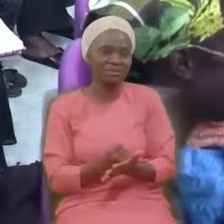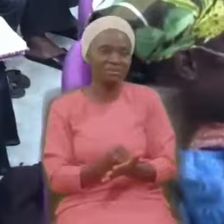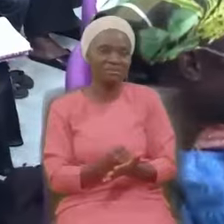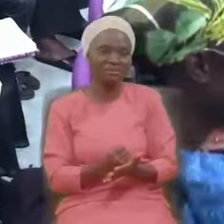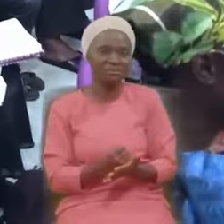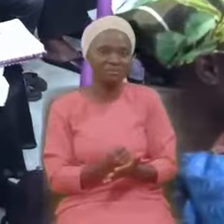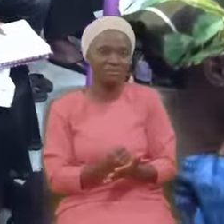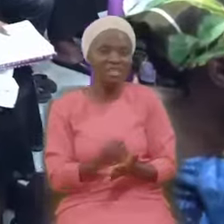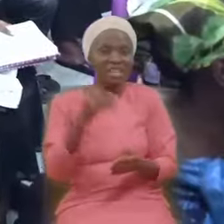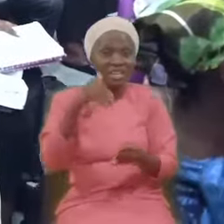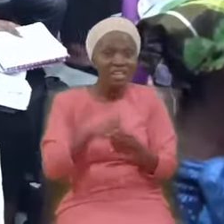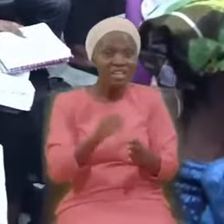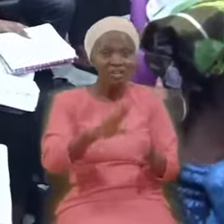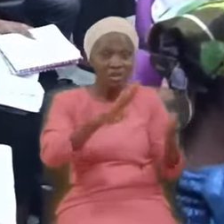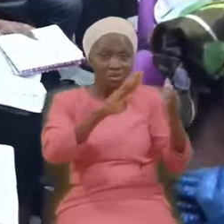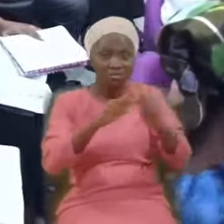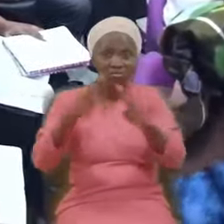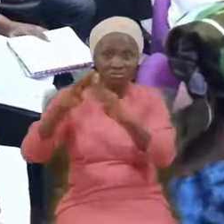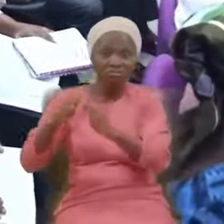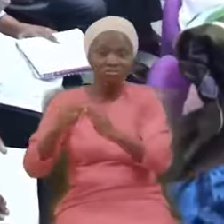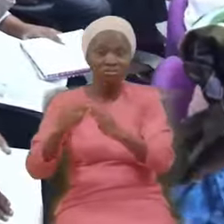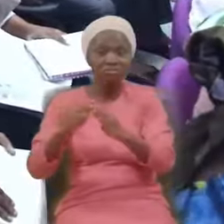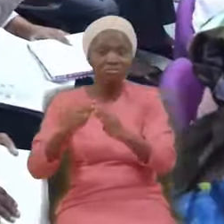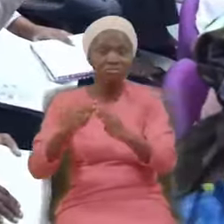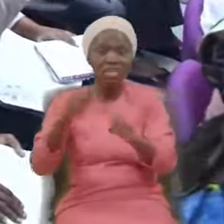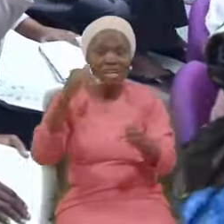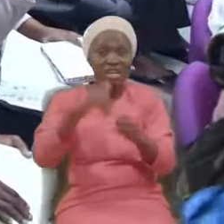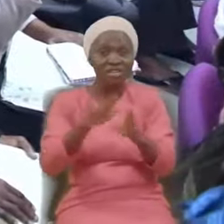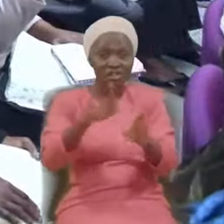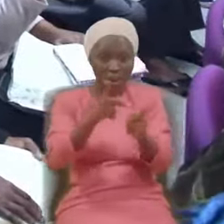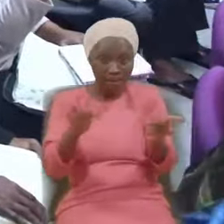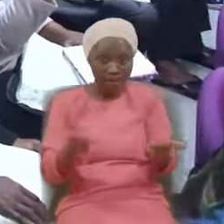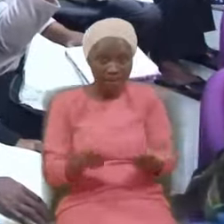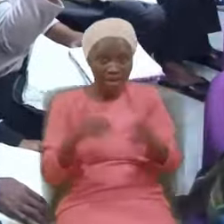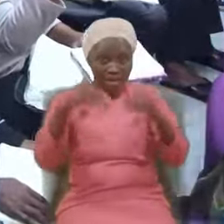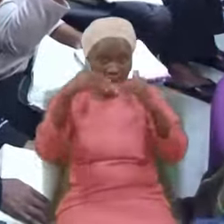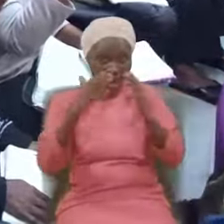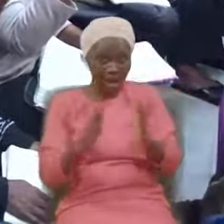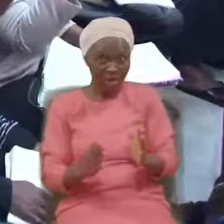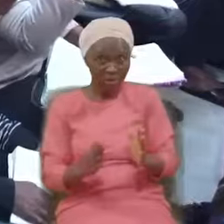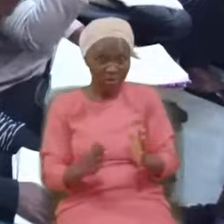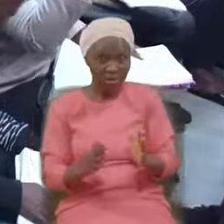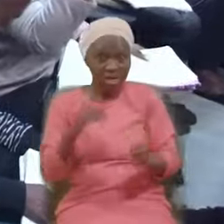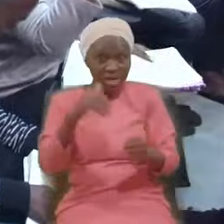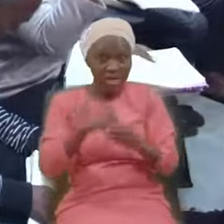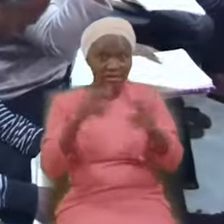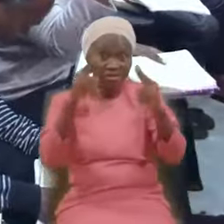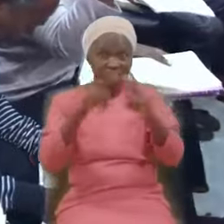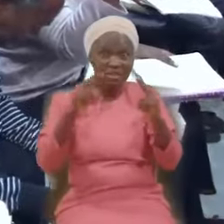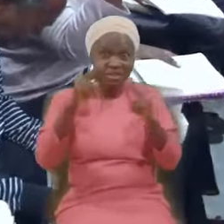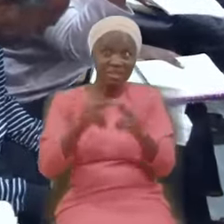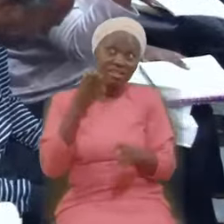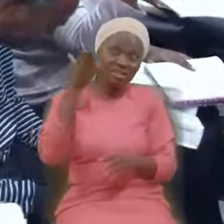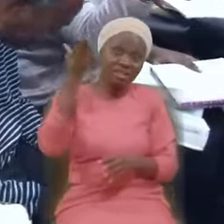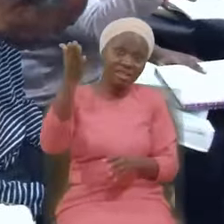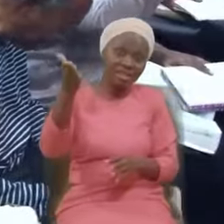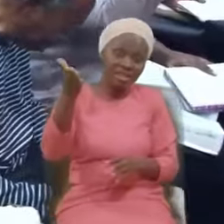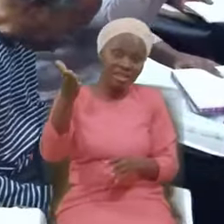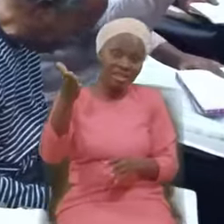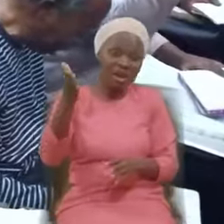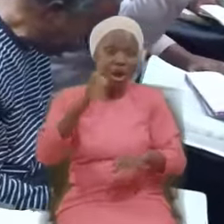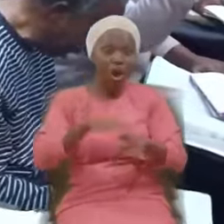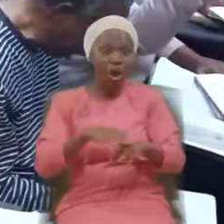In your community, in your compound, in the village, on the